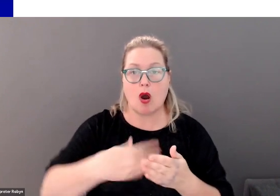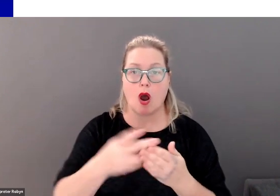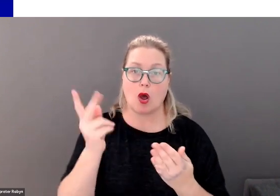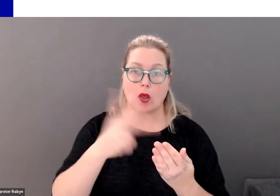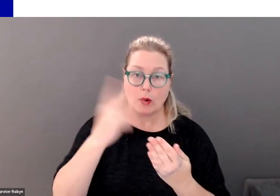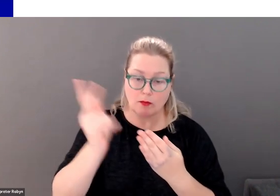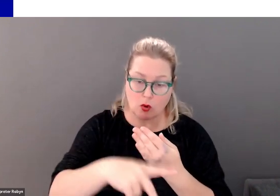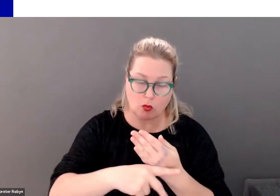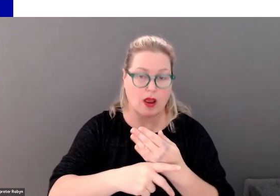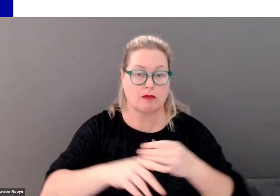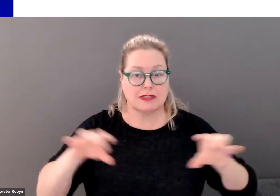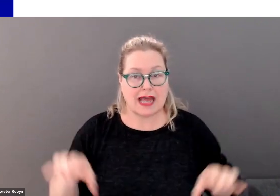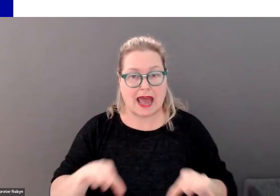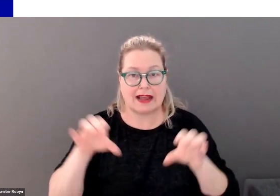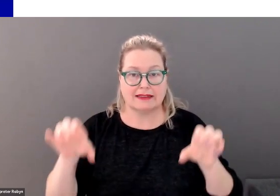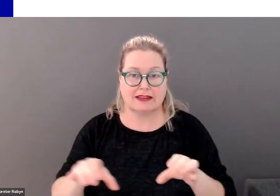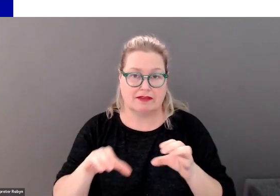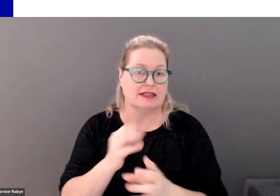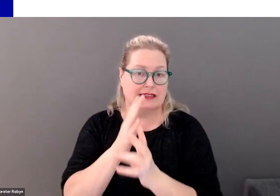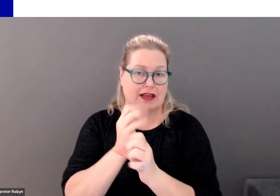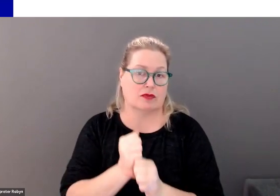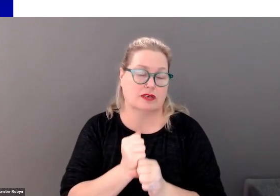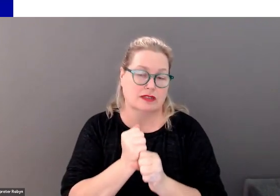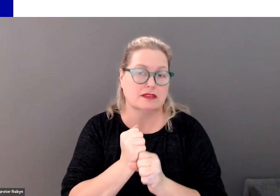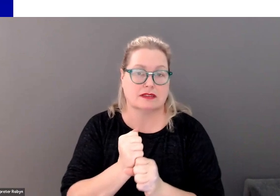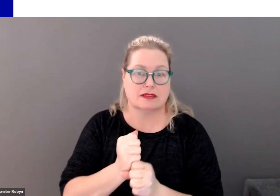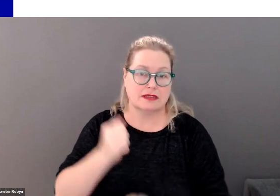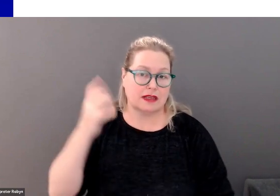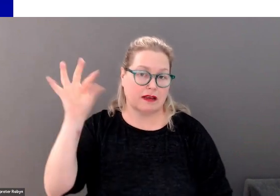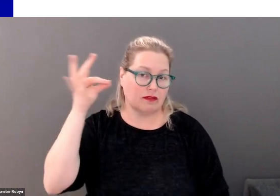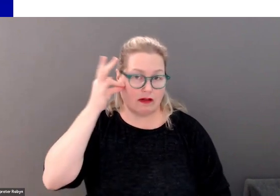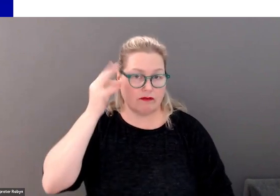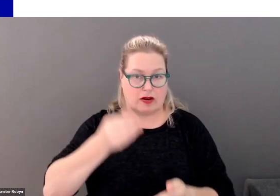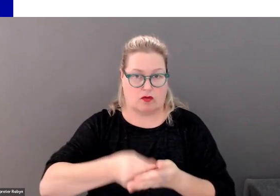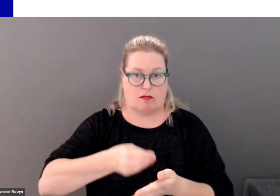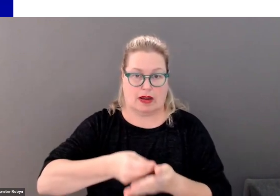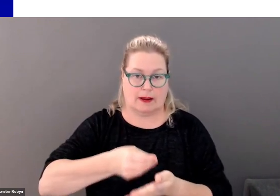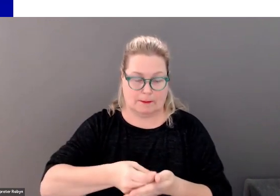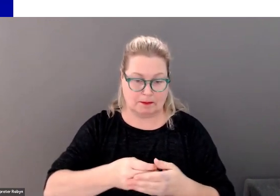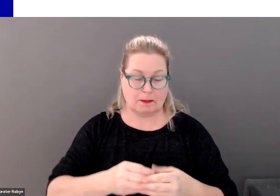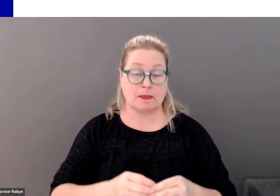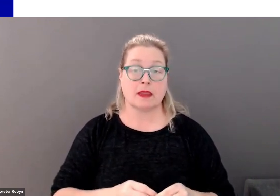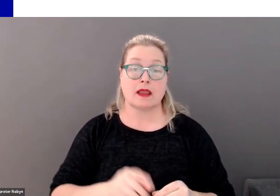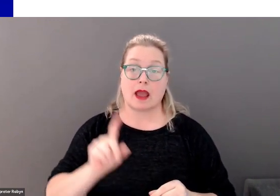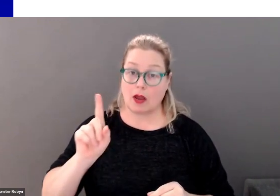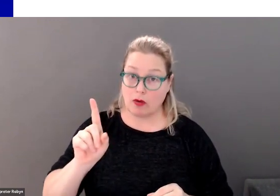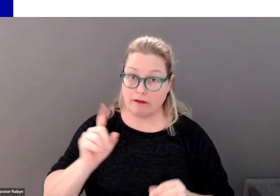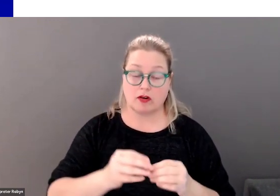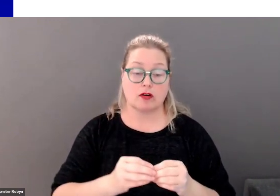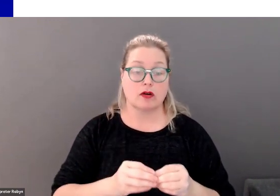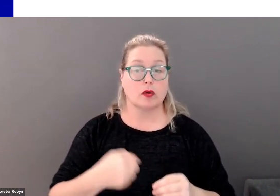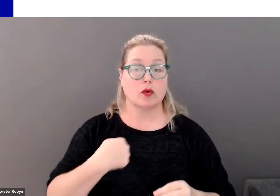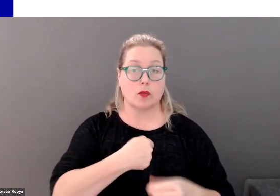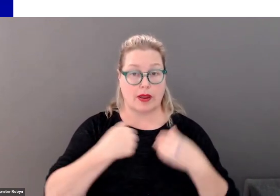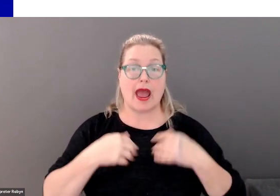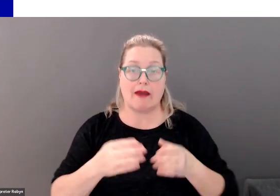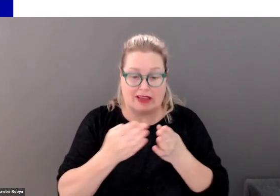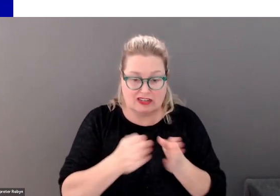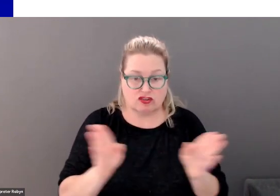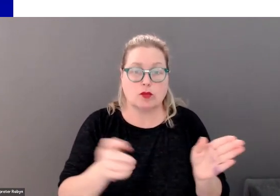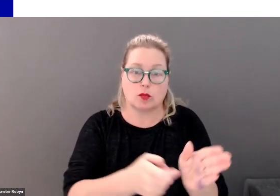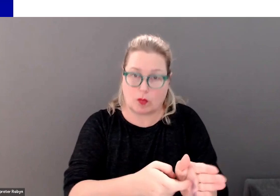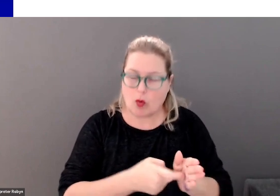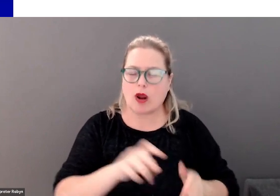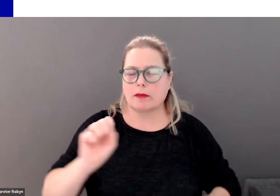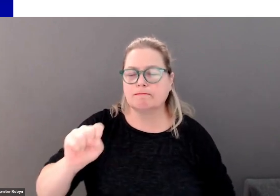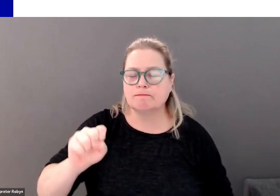funded by HHS. That's an existing obligation. However, despite that general requirement, we know that there's a lack of